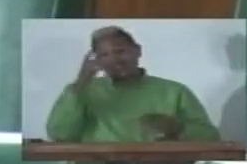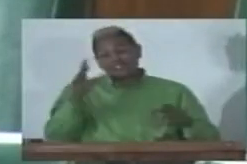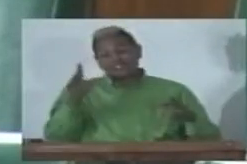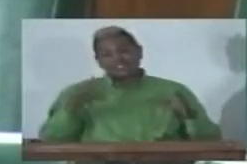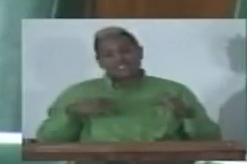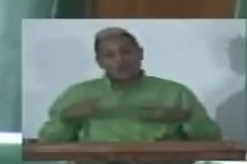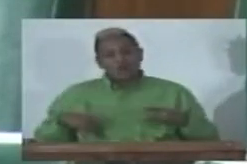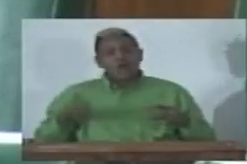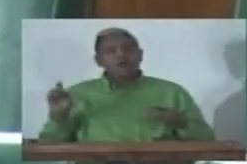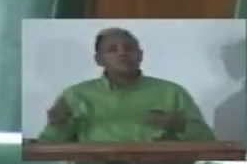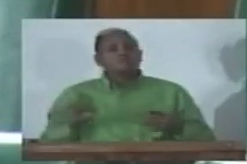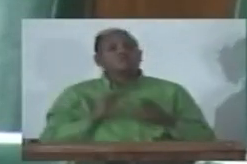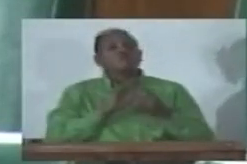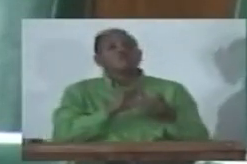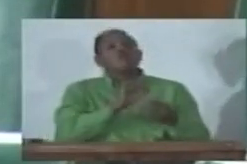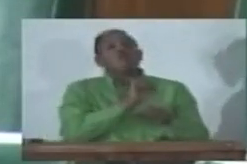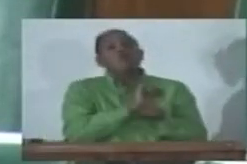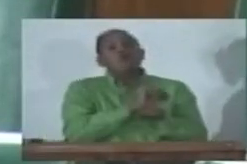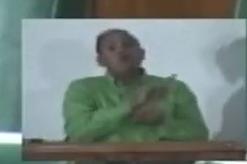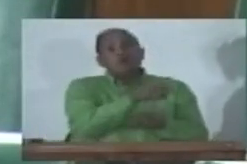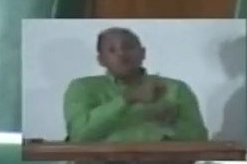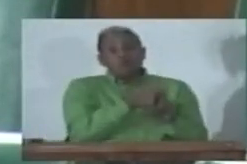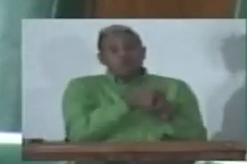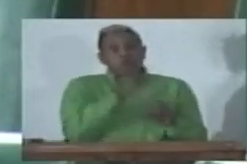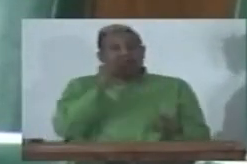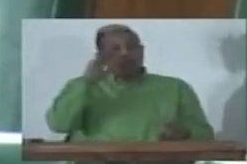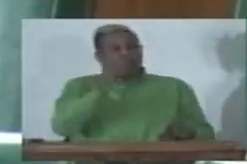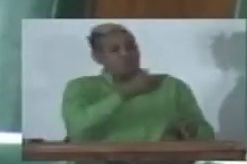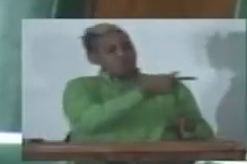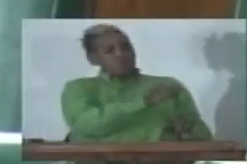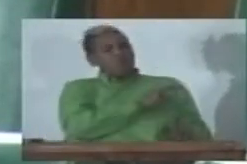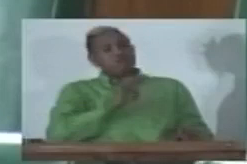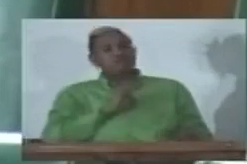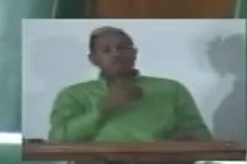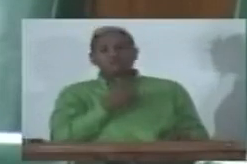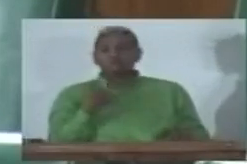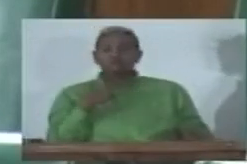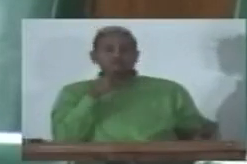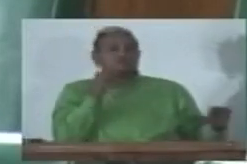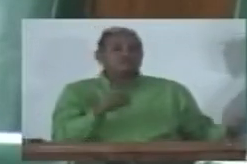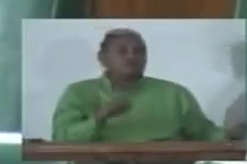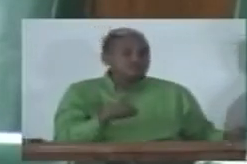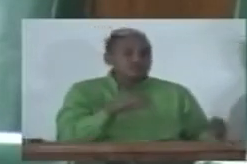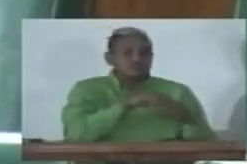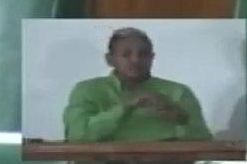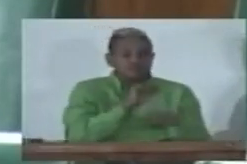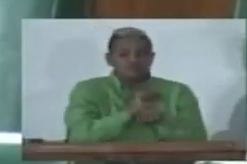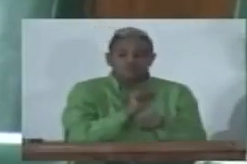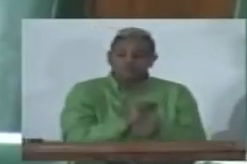the nature of the job that renders the employee unable to work.